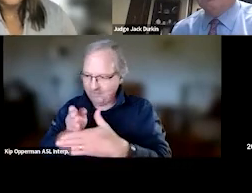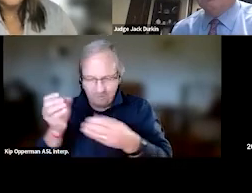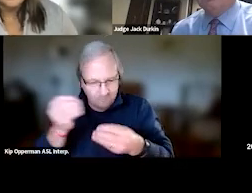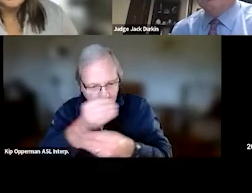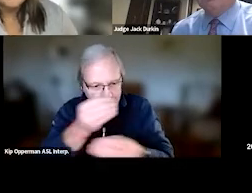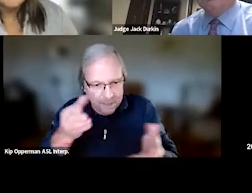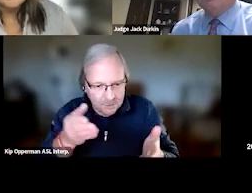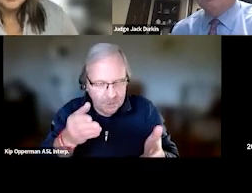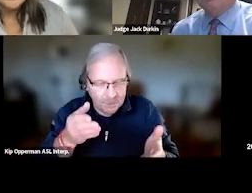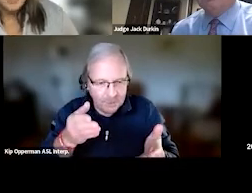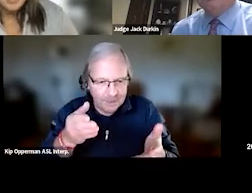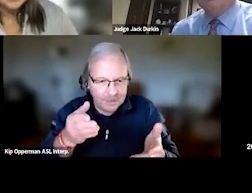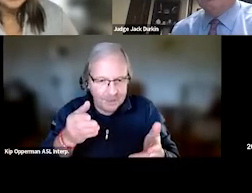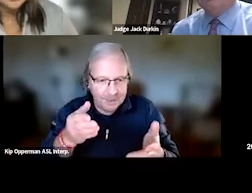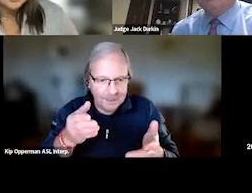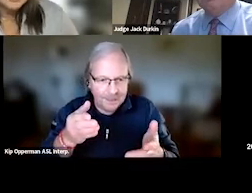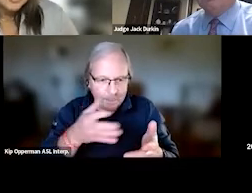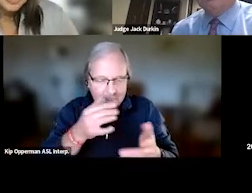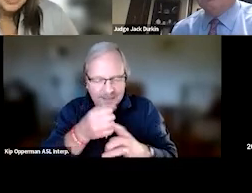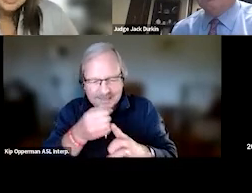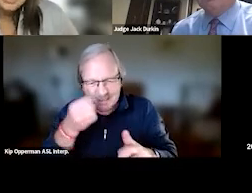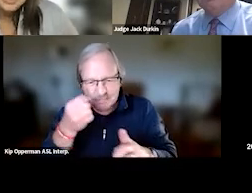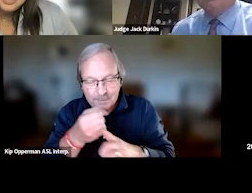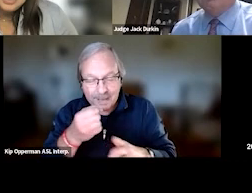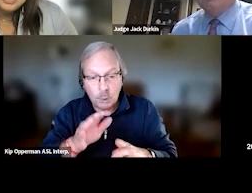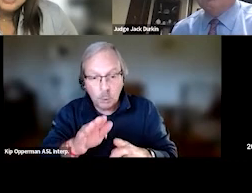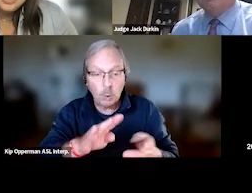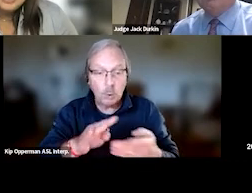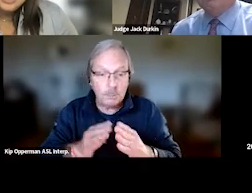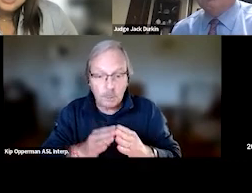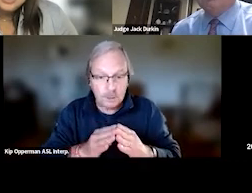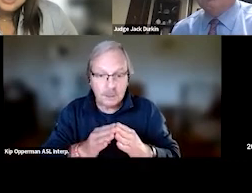best impact your communities. And